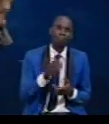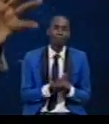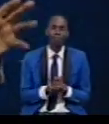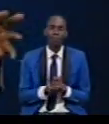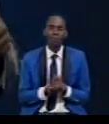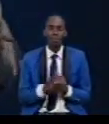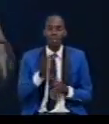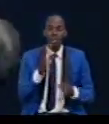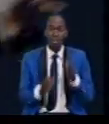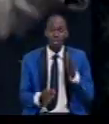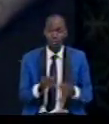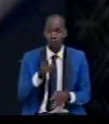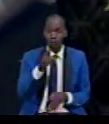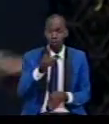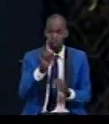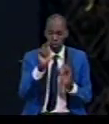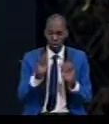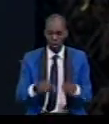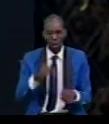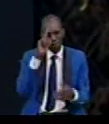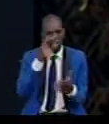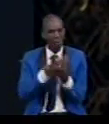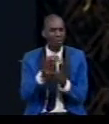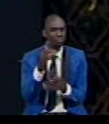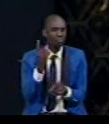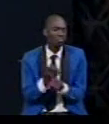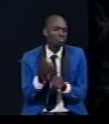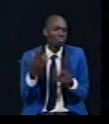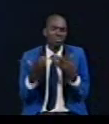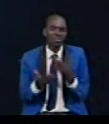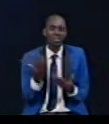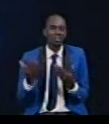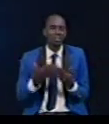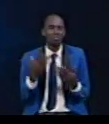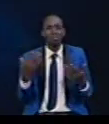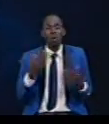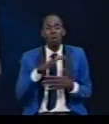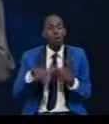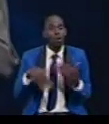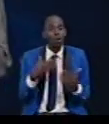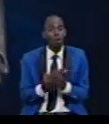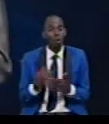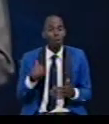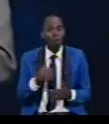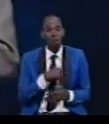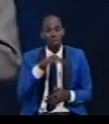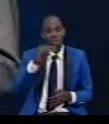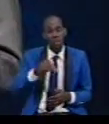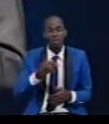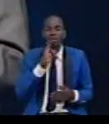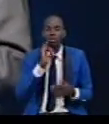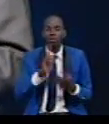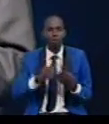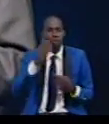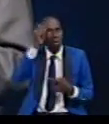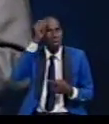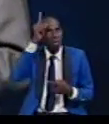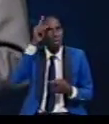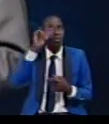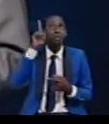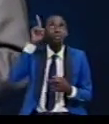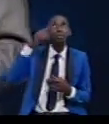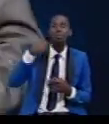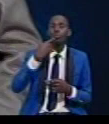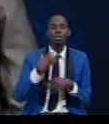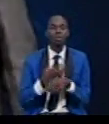canst believe. That's all we need. I told you, all we need is to understand the one who created the whole